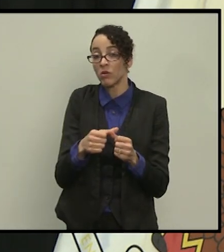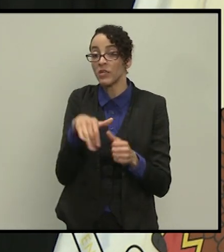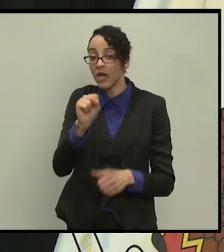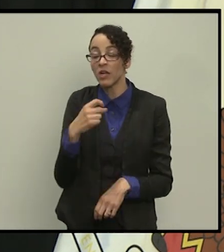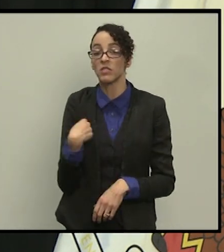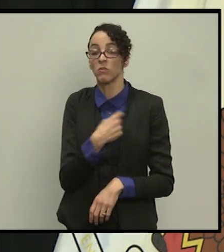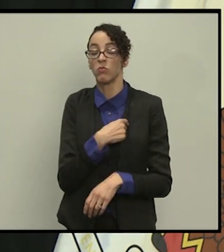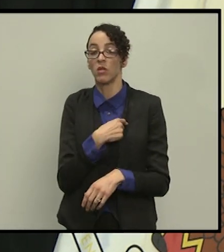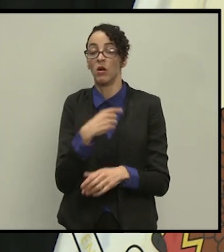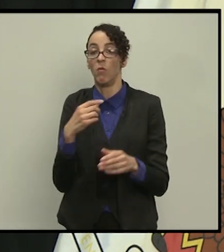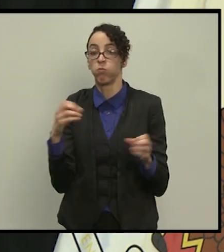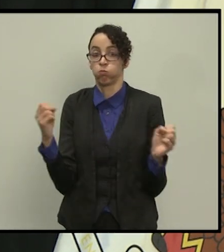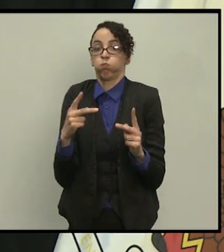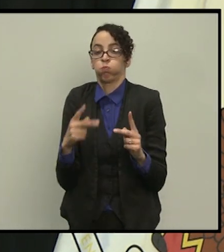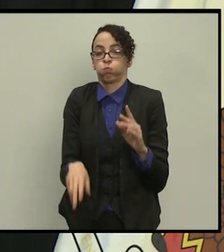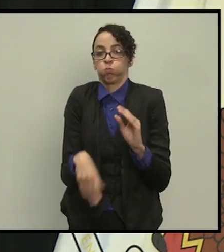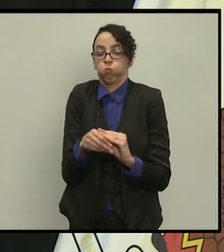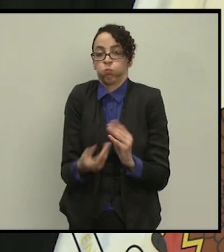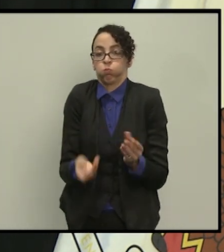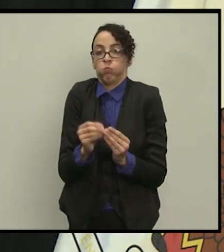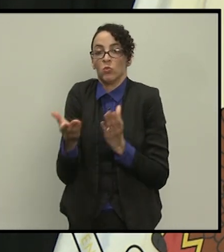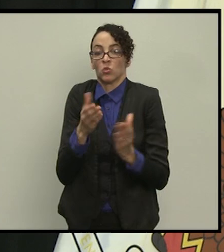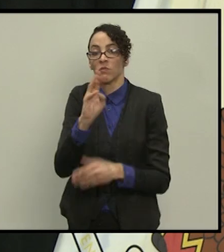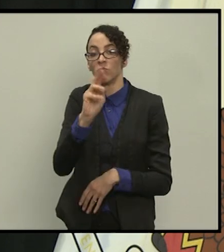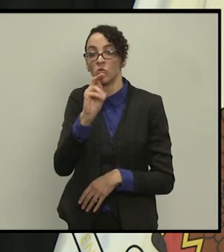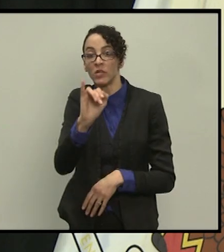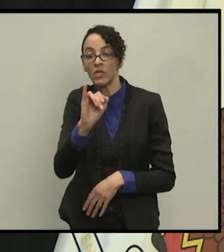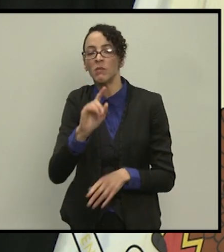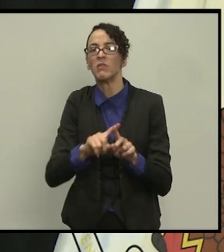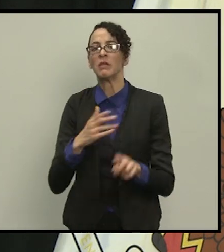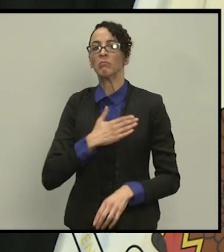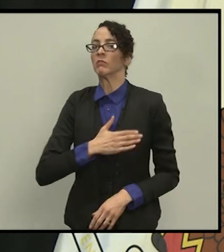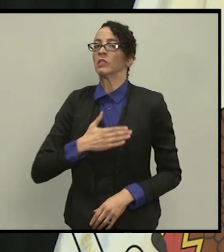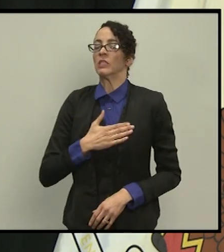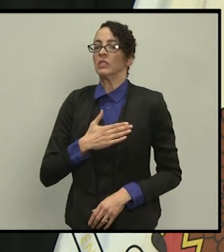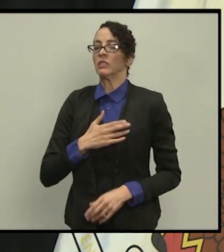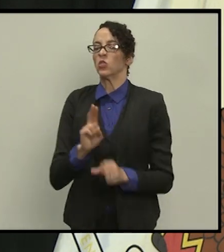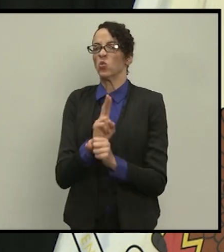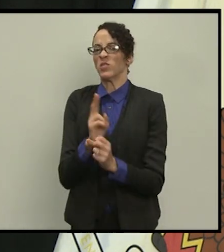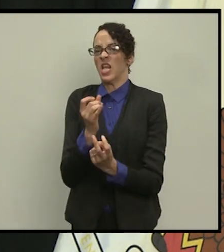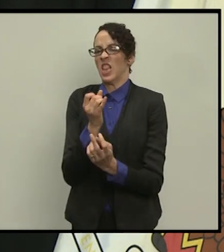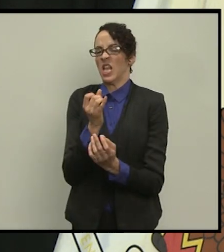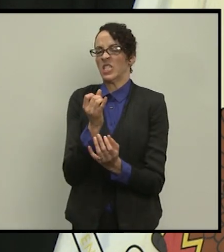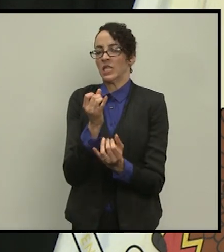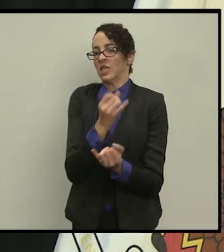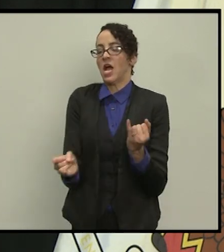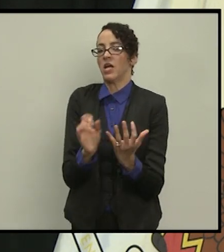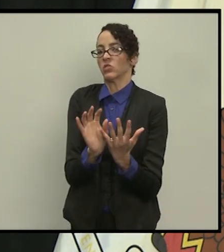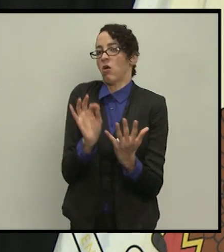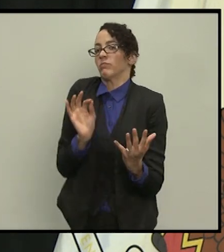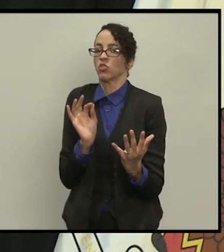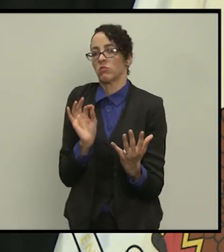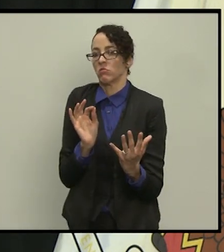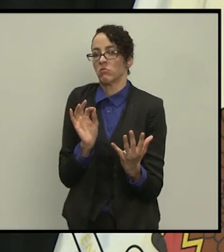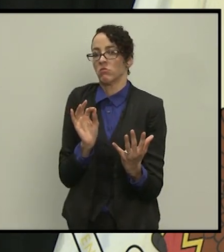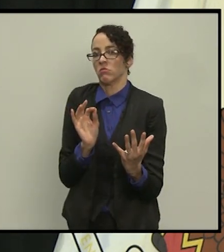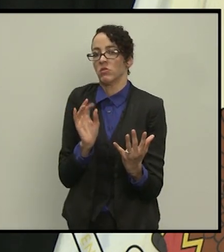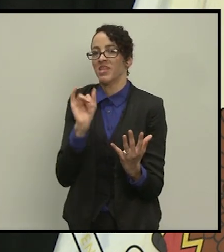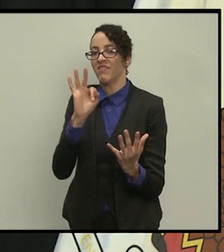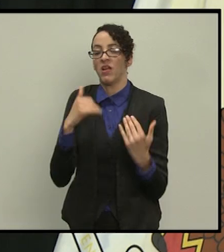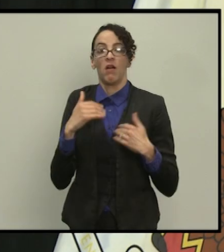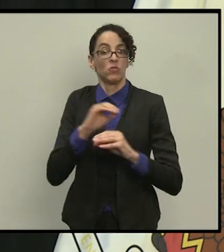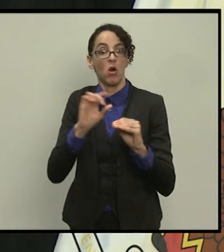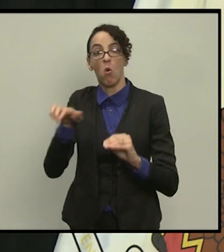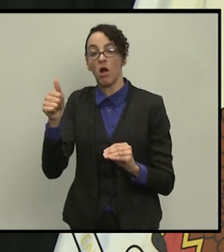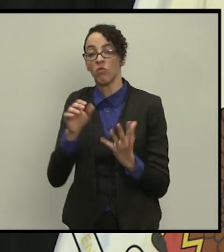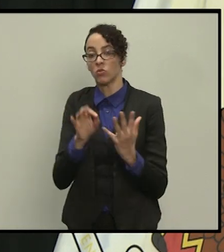you are an essential worker, unless you're making an essential trip, and unless you don't have another choice. It's very